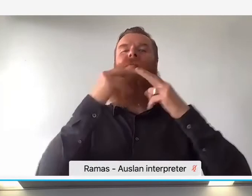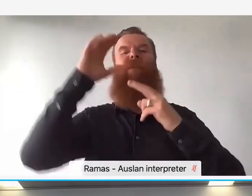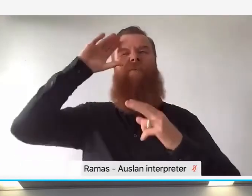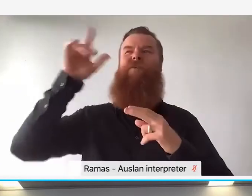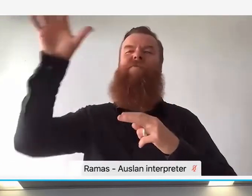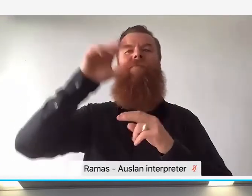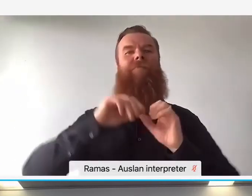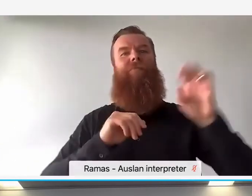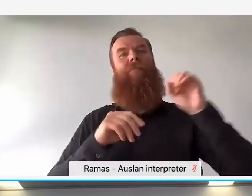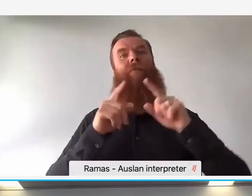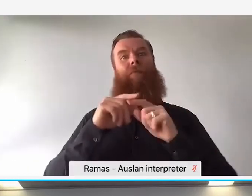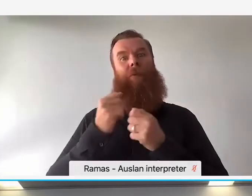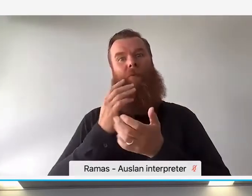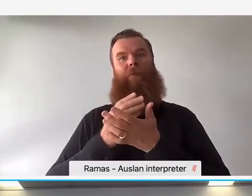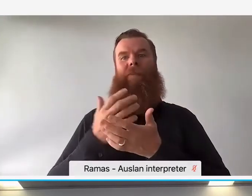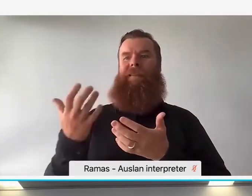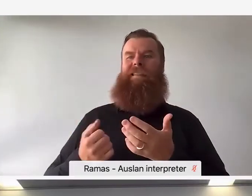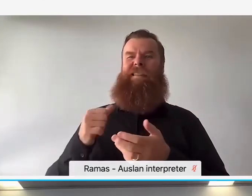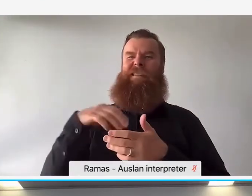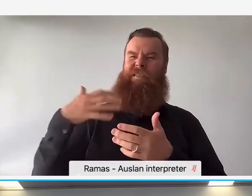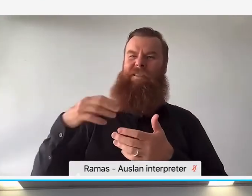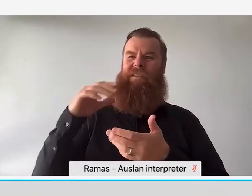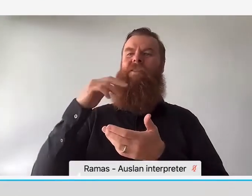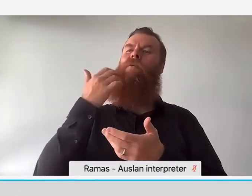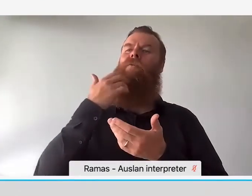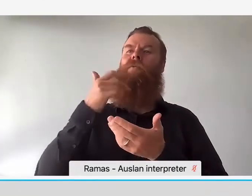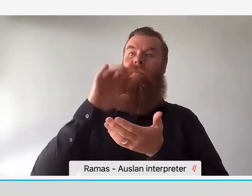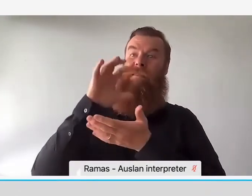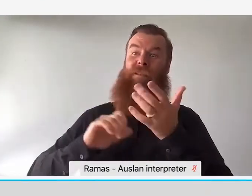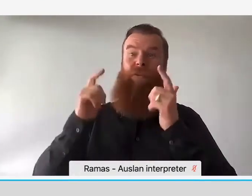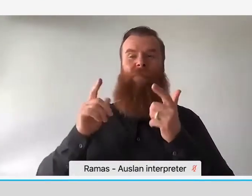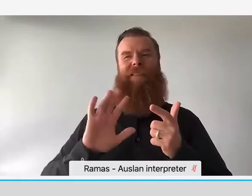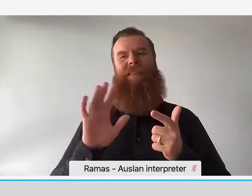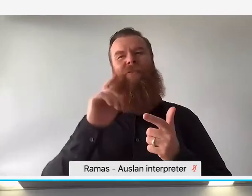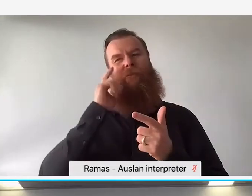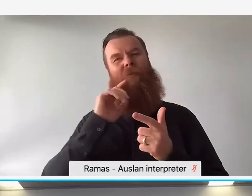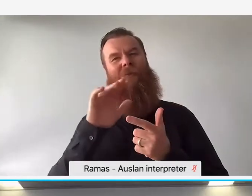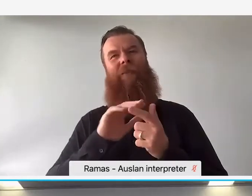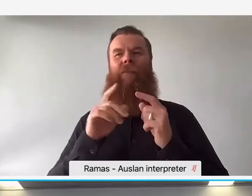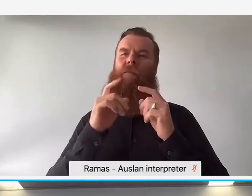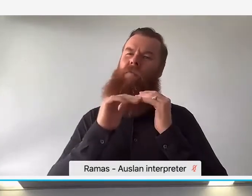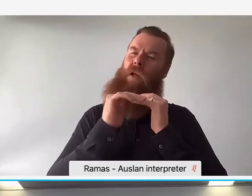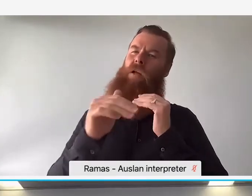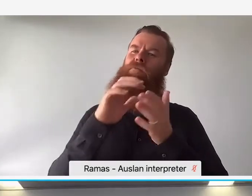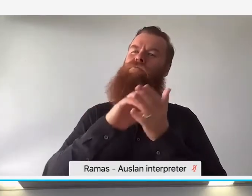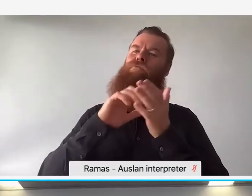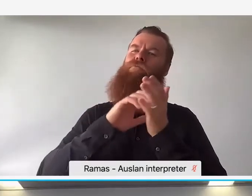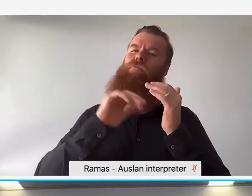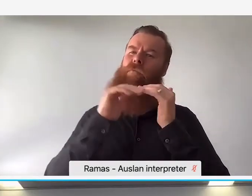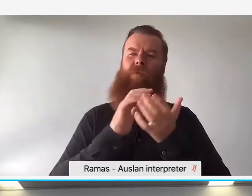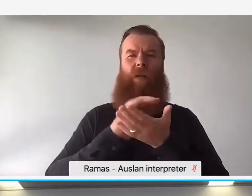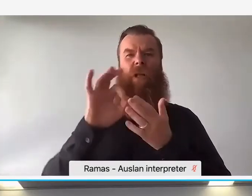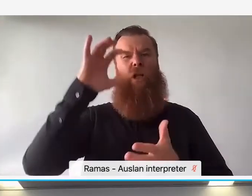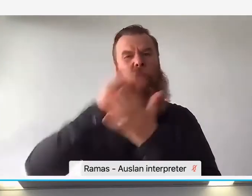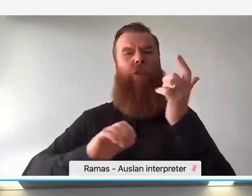and deductions reasonable is critical. AEs are monitored as part of assurance